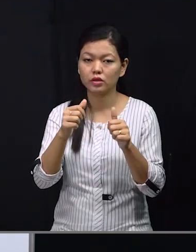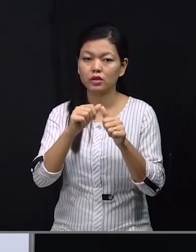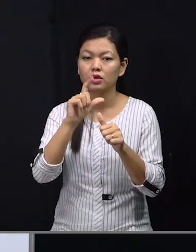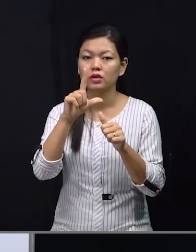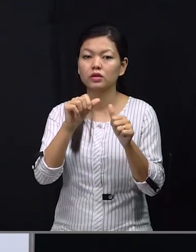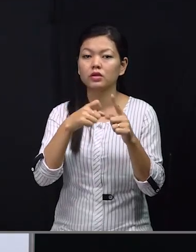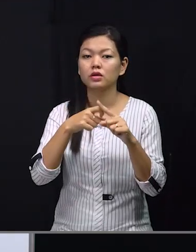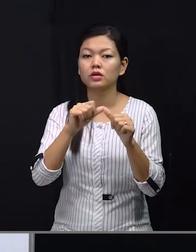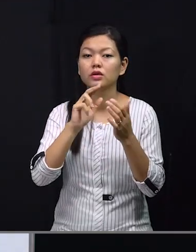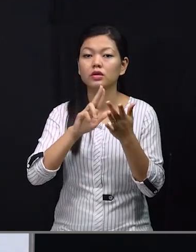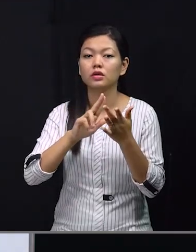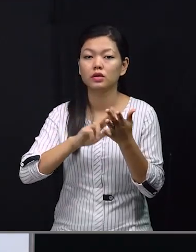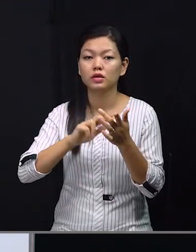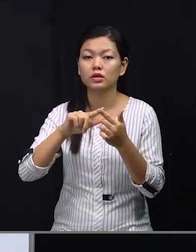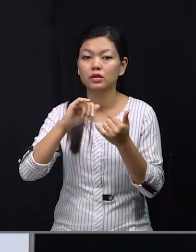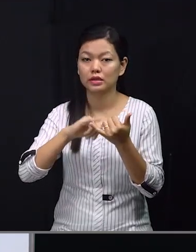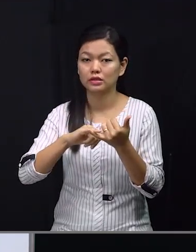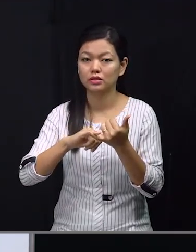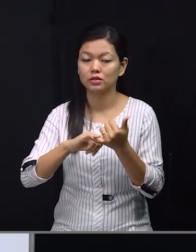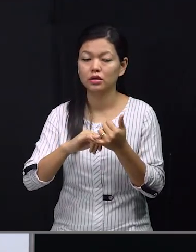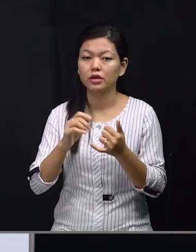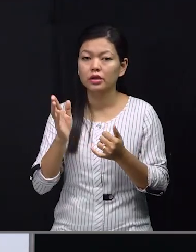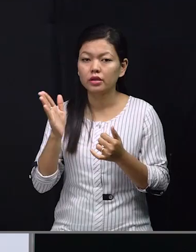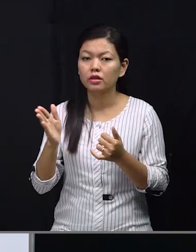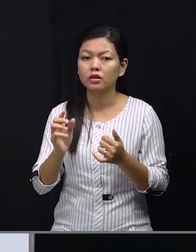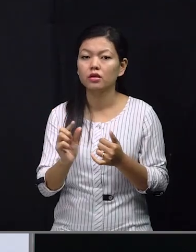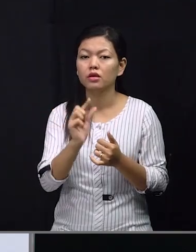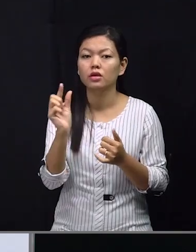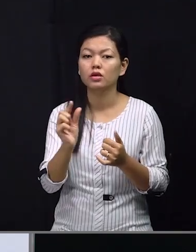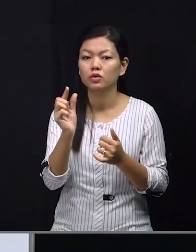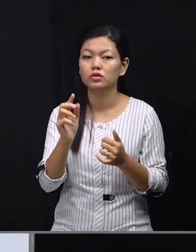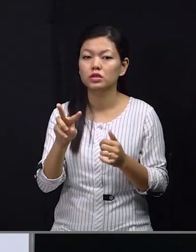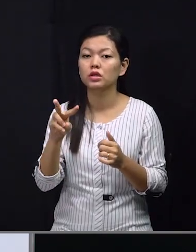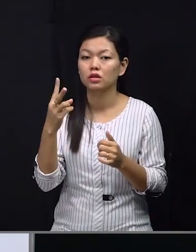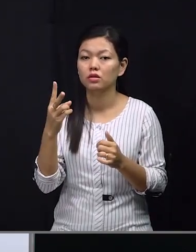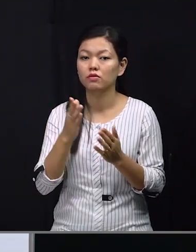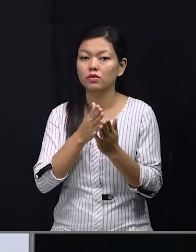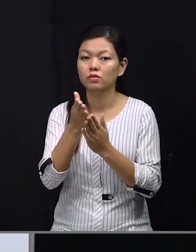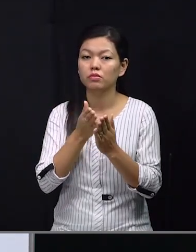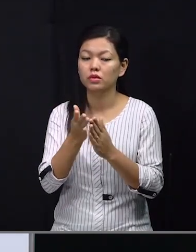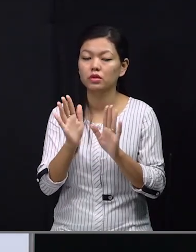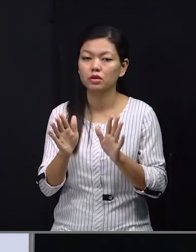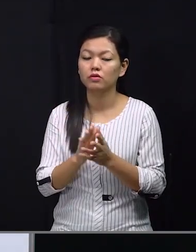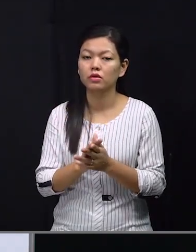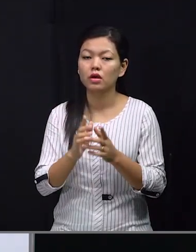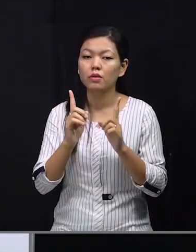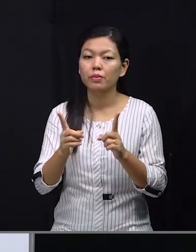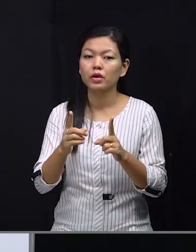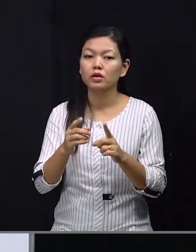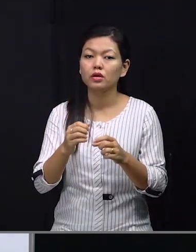use aliphatic hydrocarbons. But for preparation of these haloarenes we use